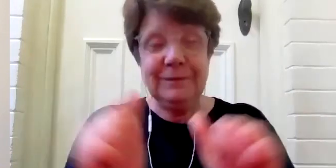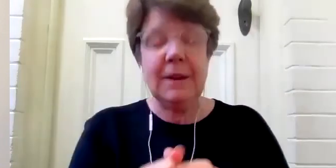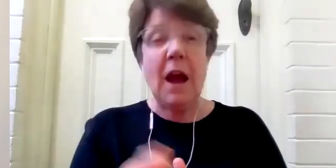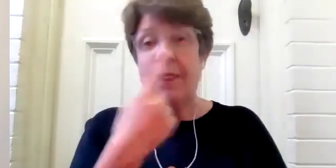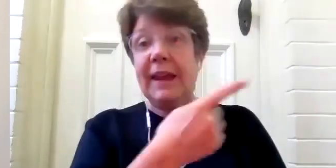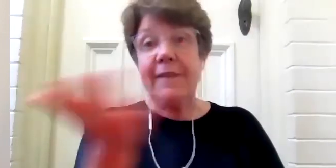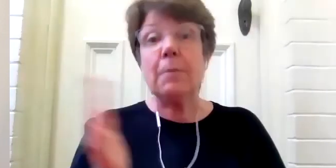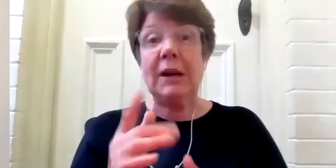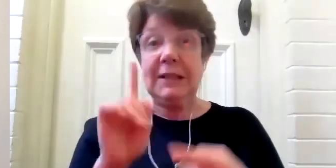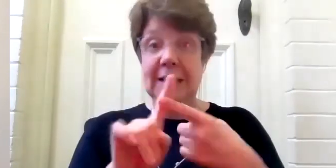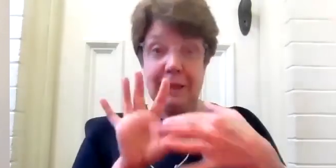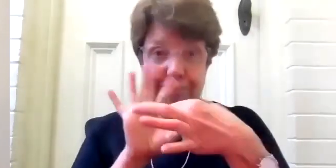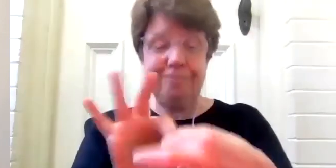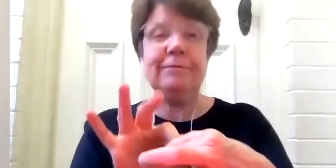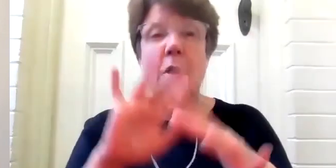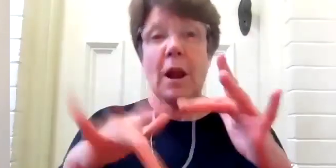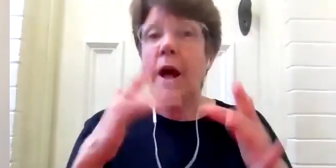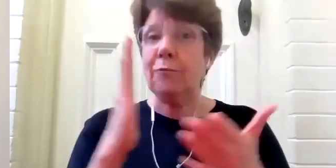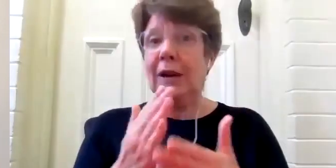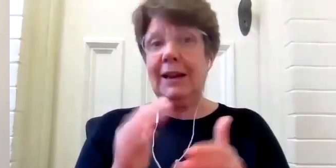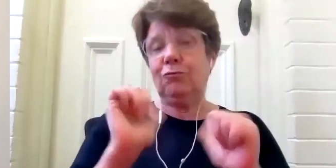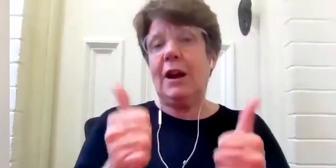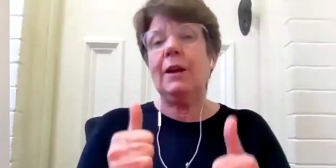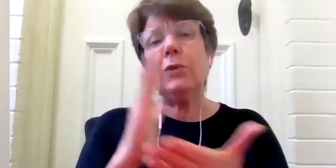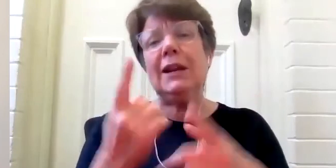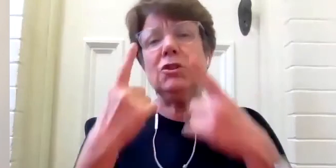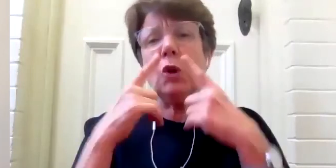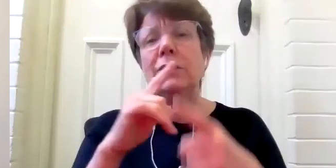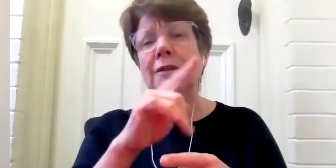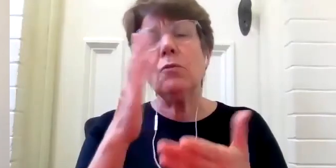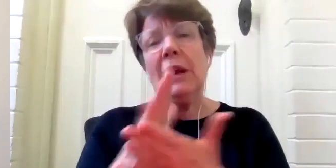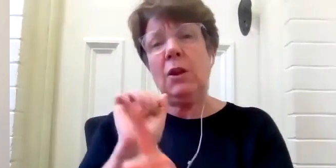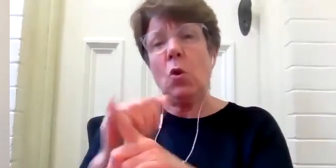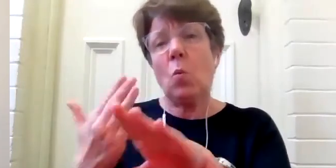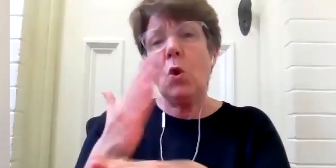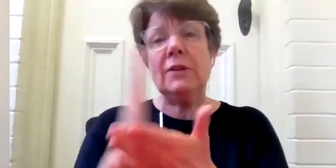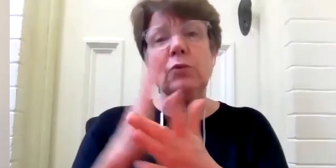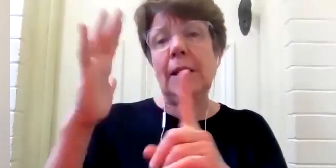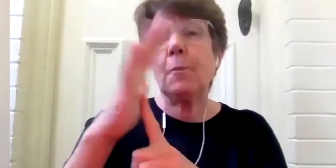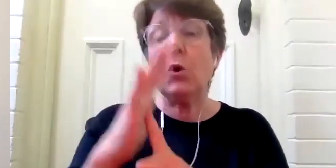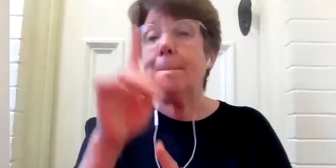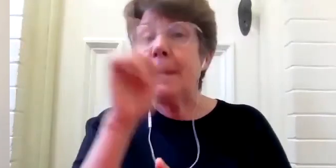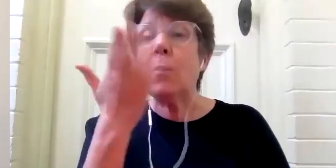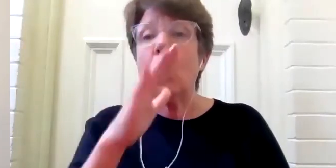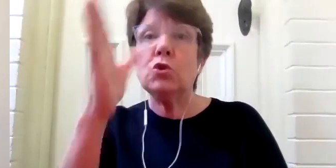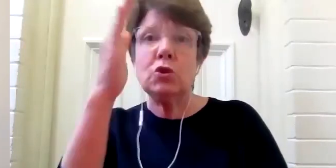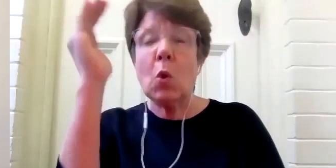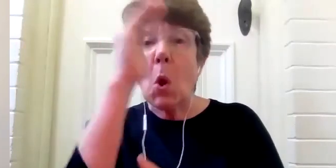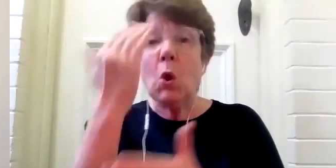stayed with us, which has been great. So it's a testament to, you know, this is really important work, and people really want to learn more. So thank you